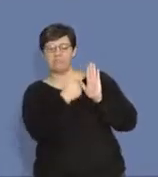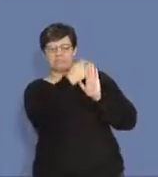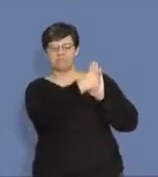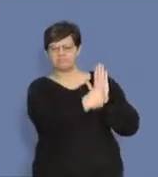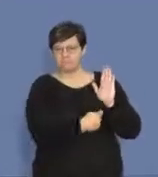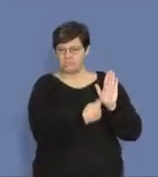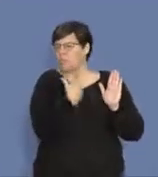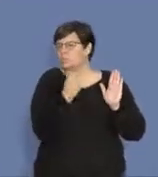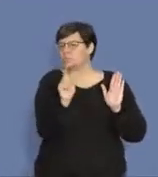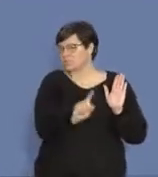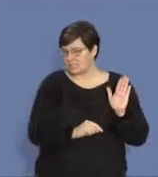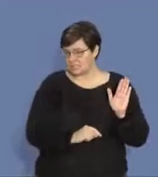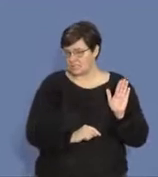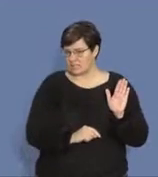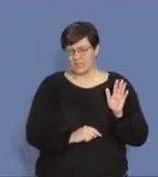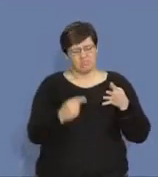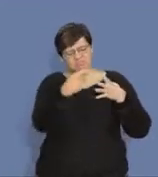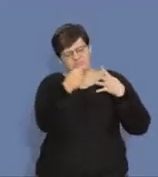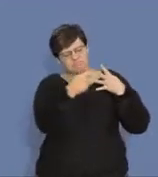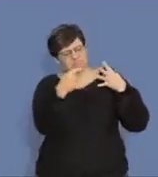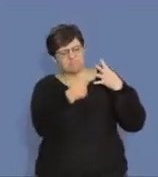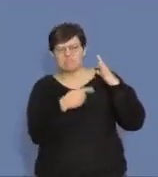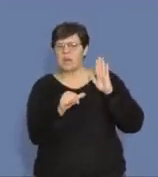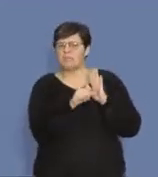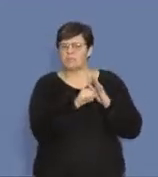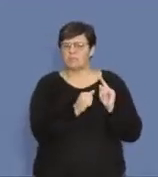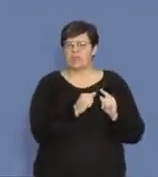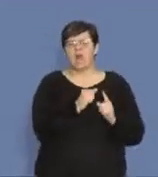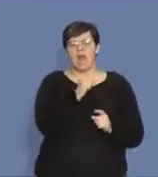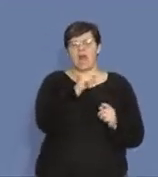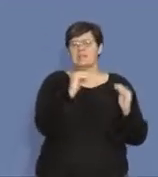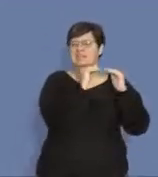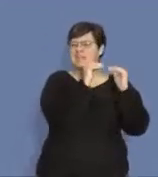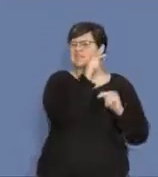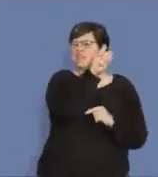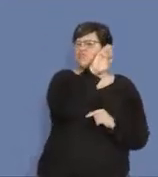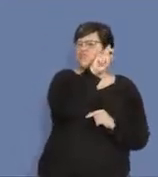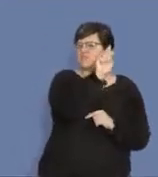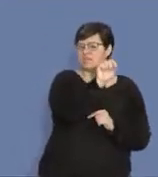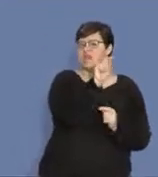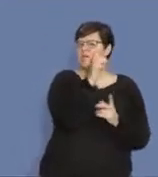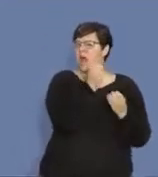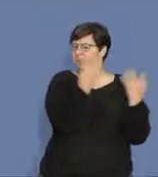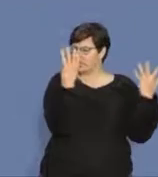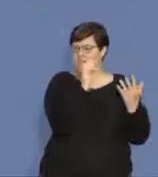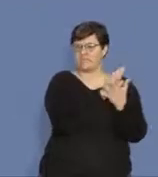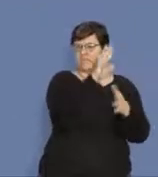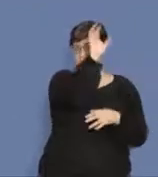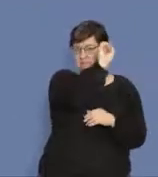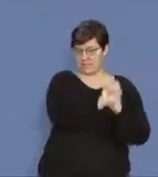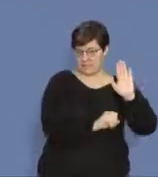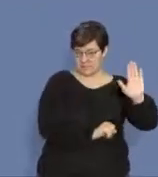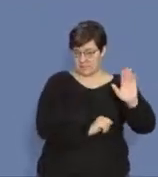go through all the important factors, the rate, the standard rate of VAT, which we know is 15%,